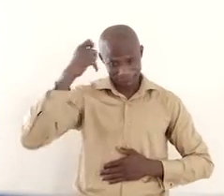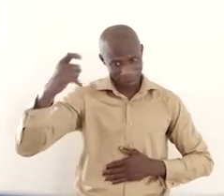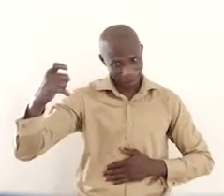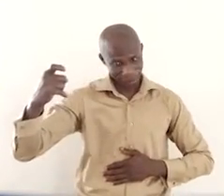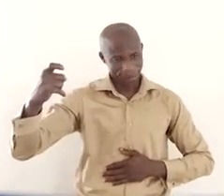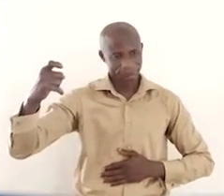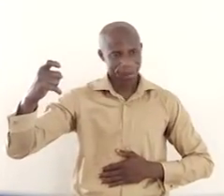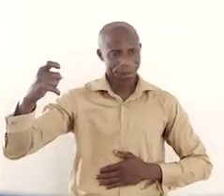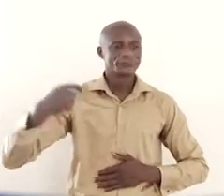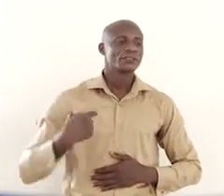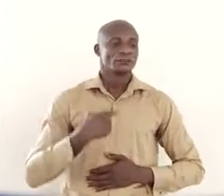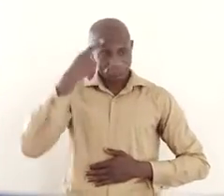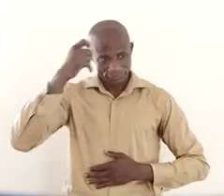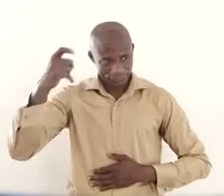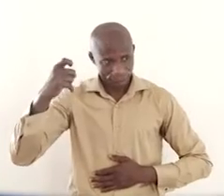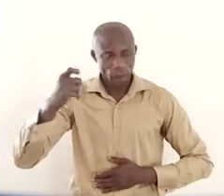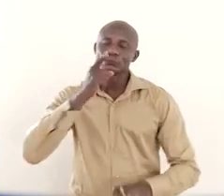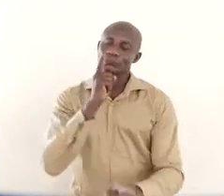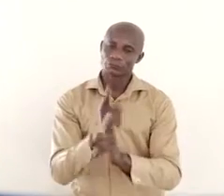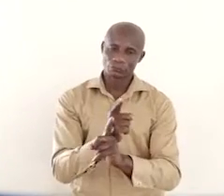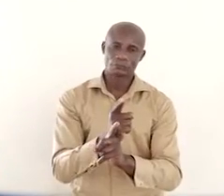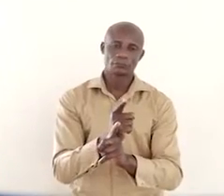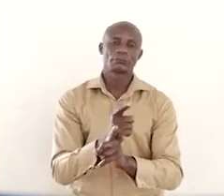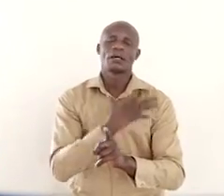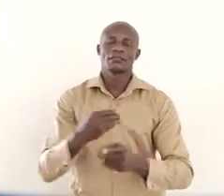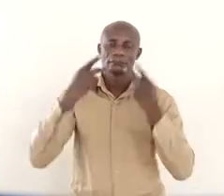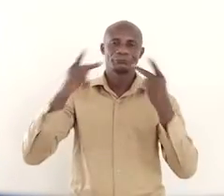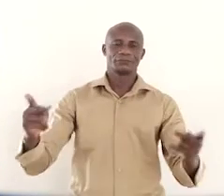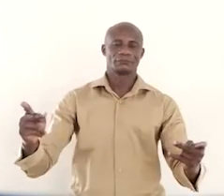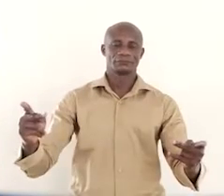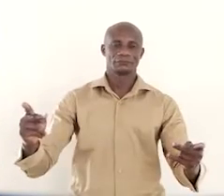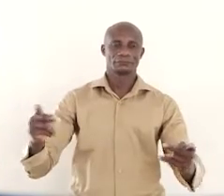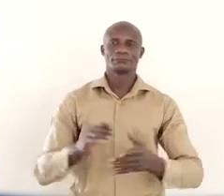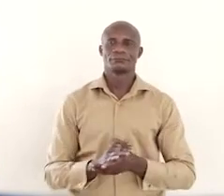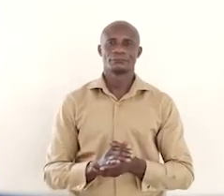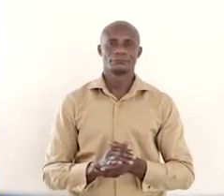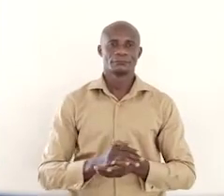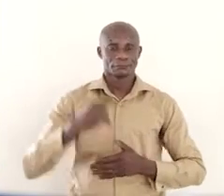dream, right? We dream of genuine love. We dream of peace.